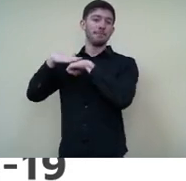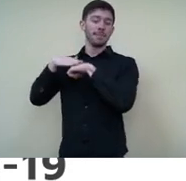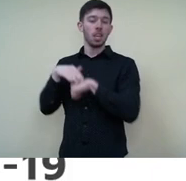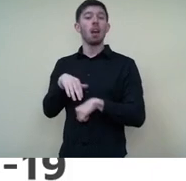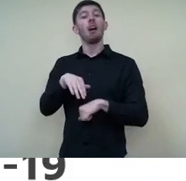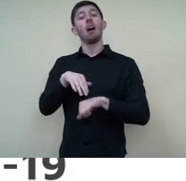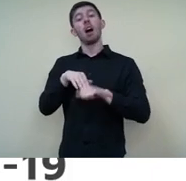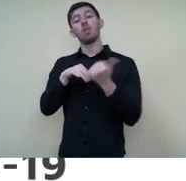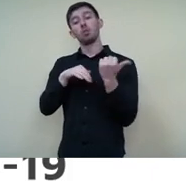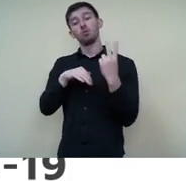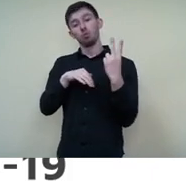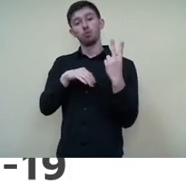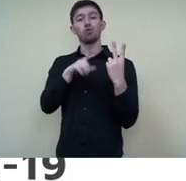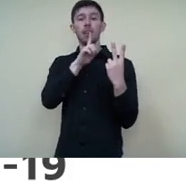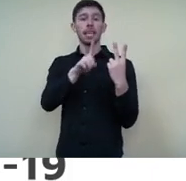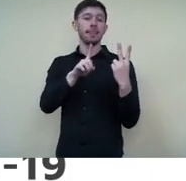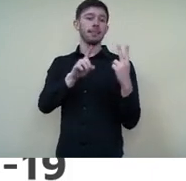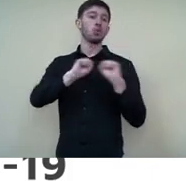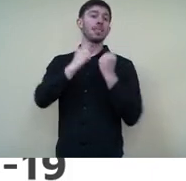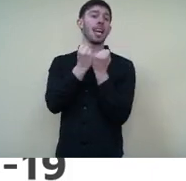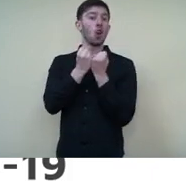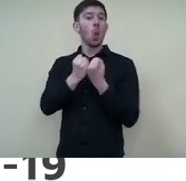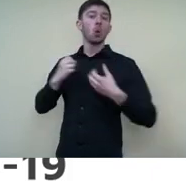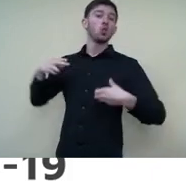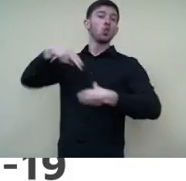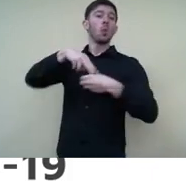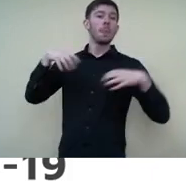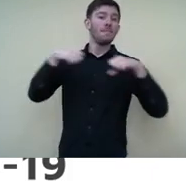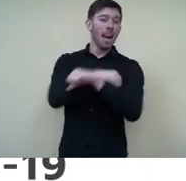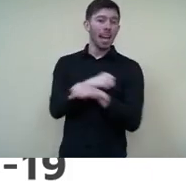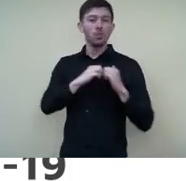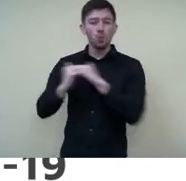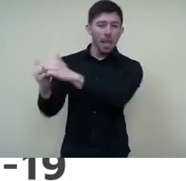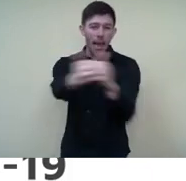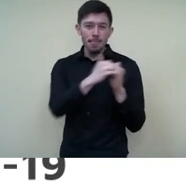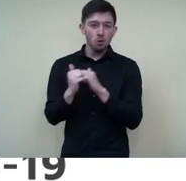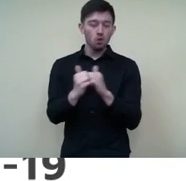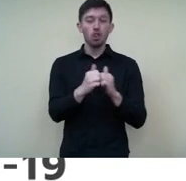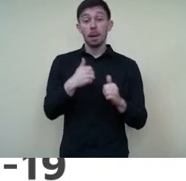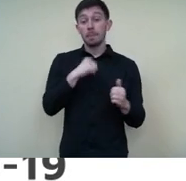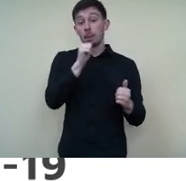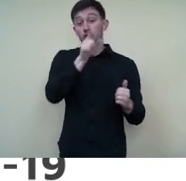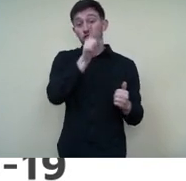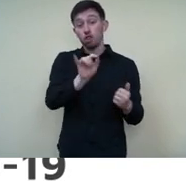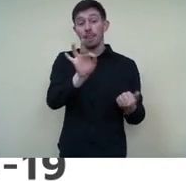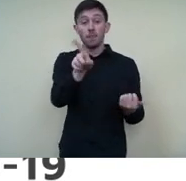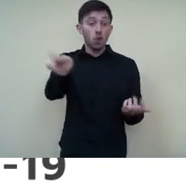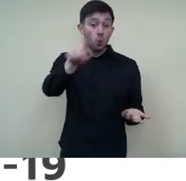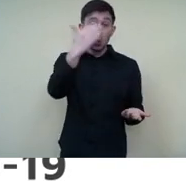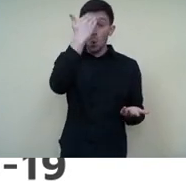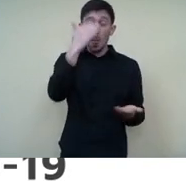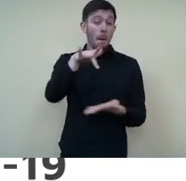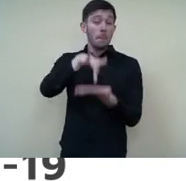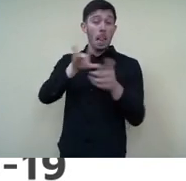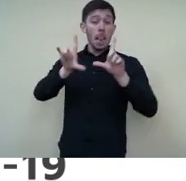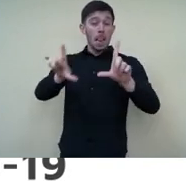are very societal, right? Join the fight, like we're all together and we're fighting this thing together. I'm not sure if you guys are familiar with like the middle